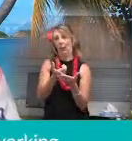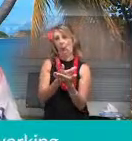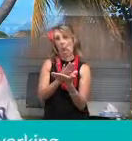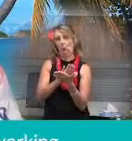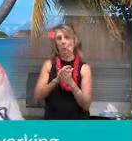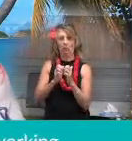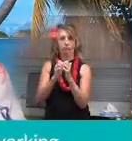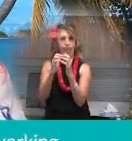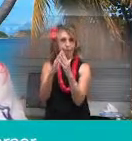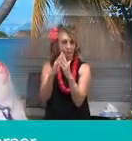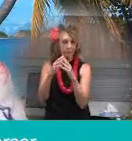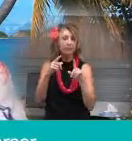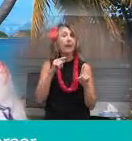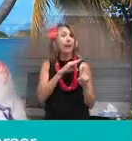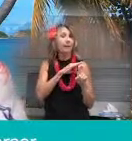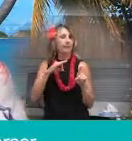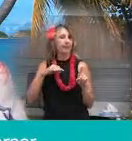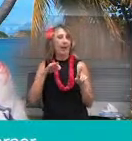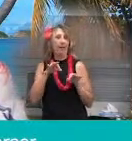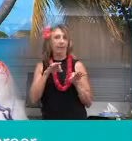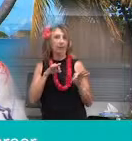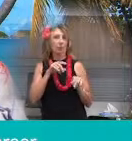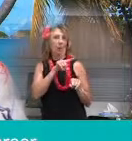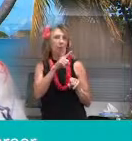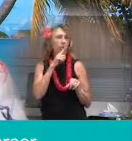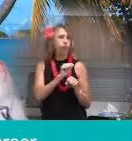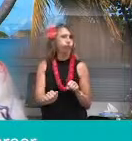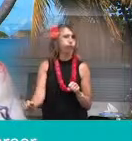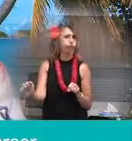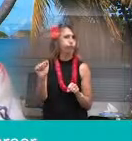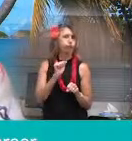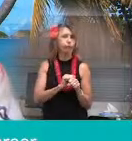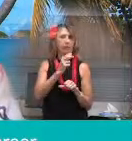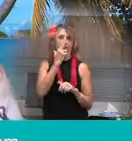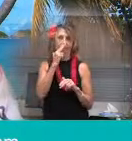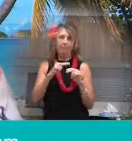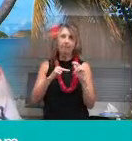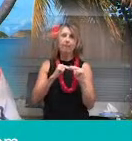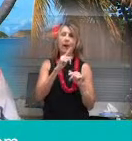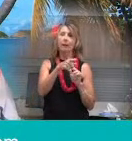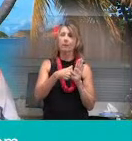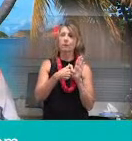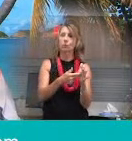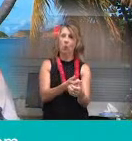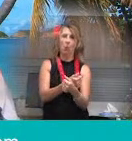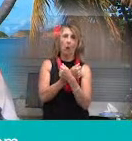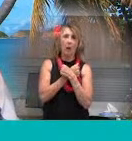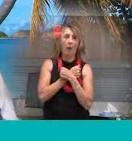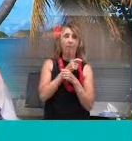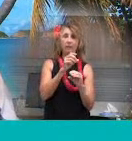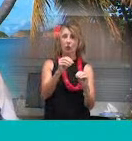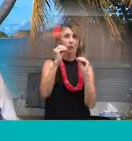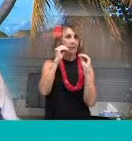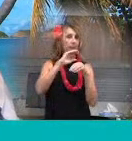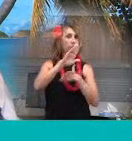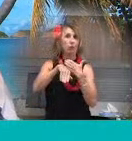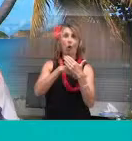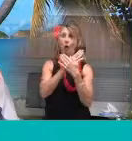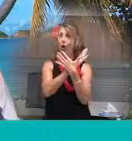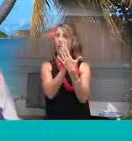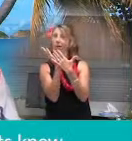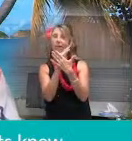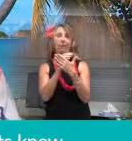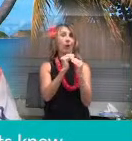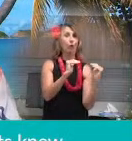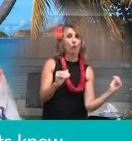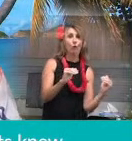as hardworking, fun, and very loving. Over her career, Deb has taught all grades from kindergarten to grade